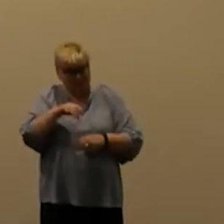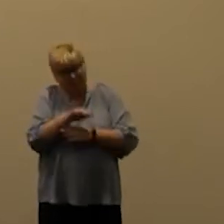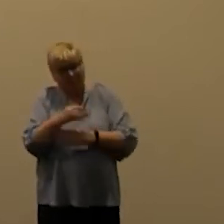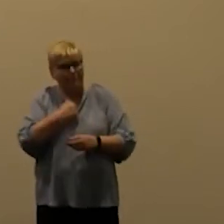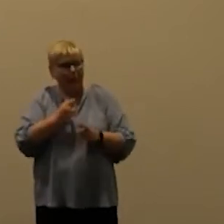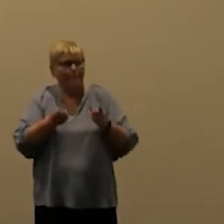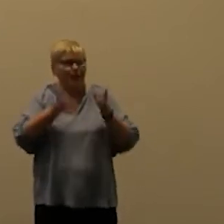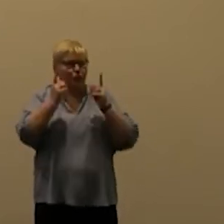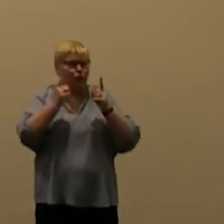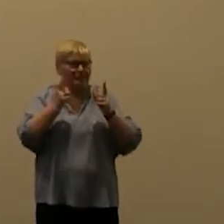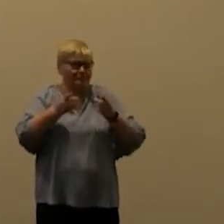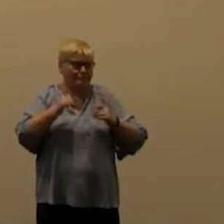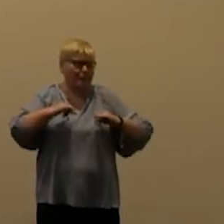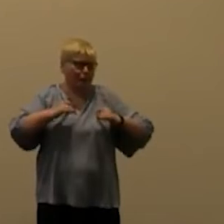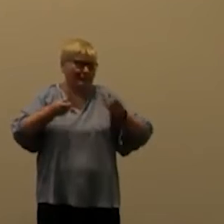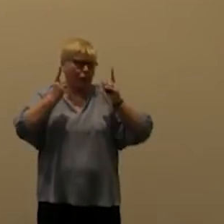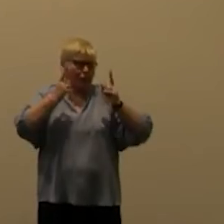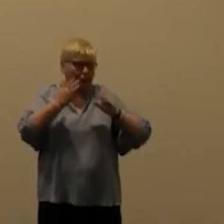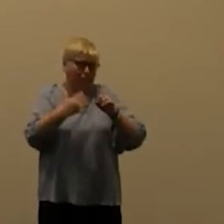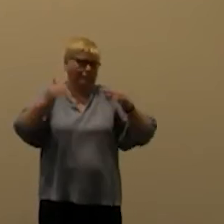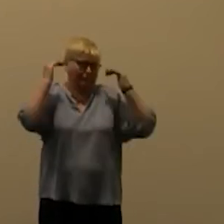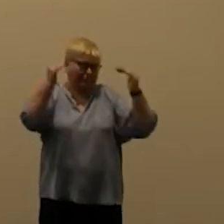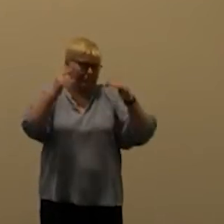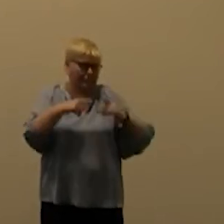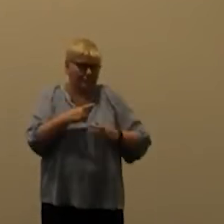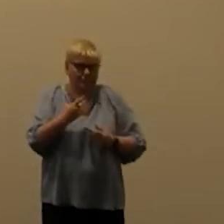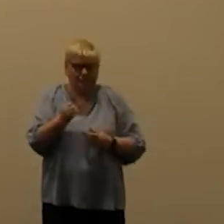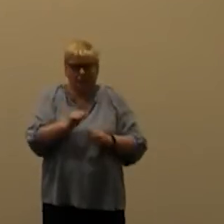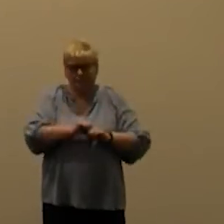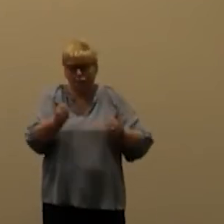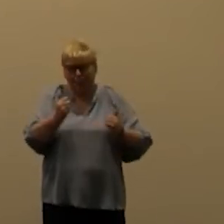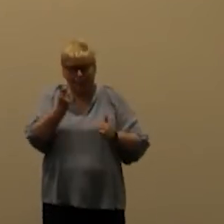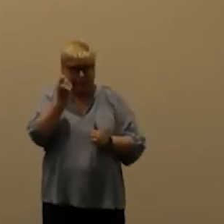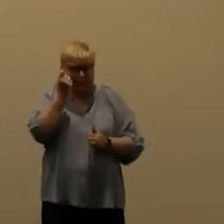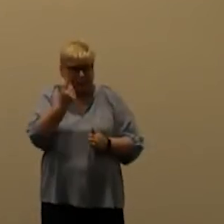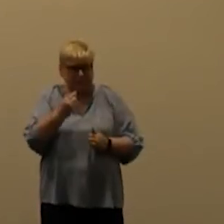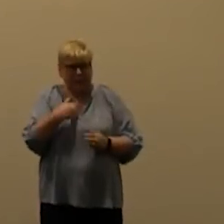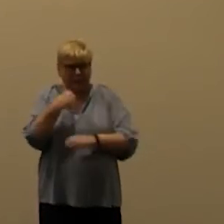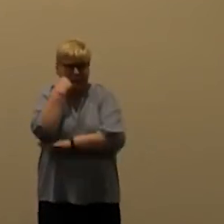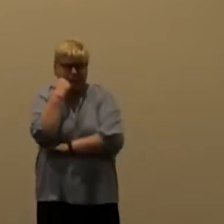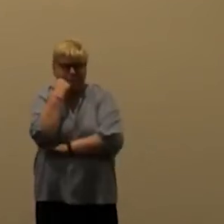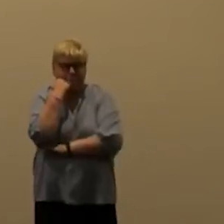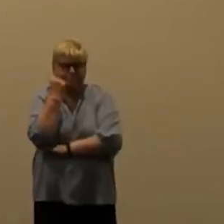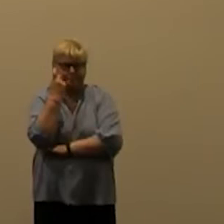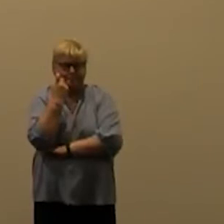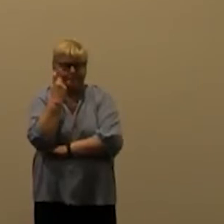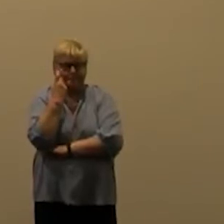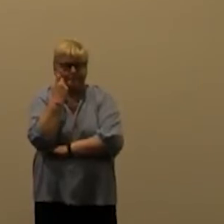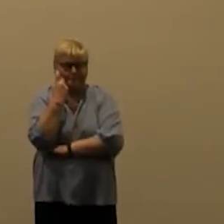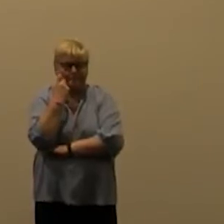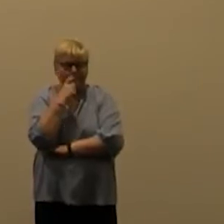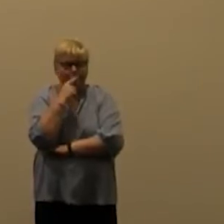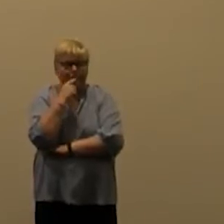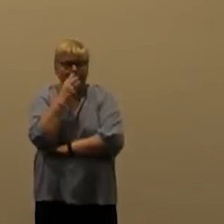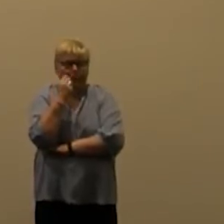managing director at Changing Social, with these people who had obviously got this brilliant idea, and I was sat in the room going, oh my